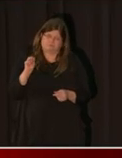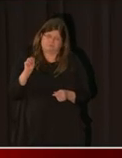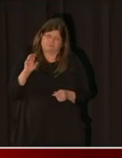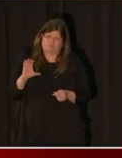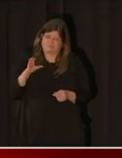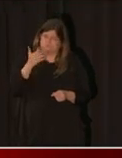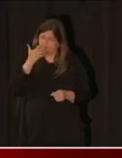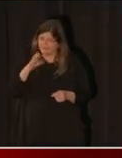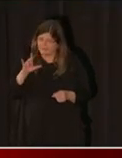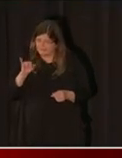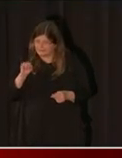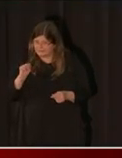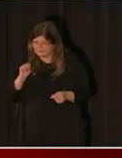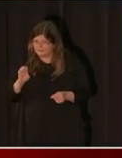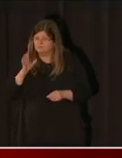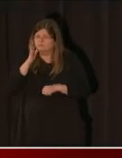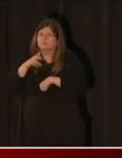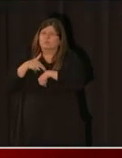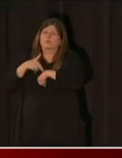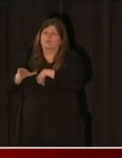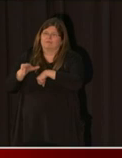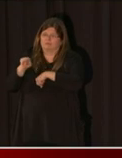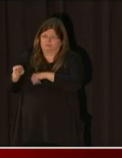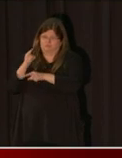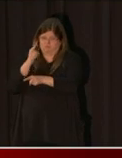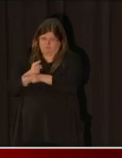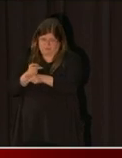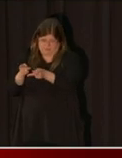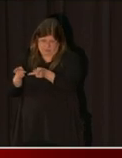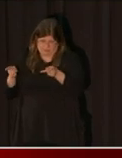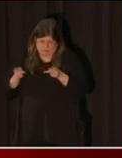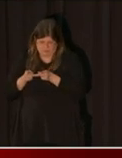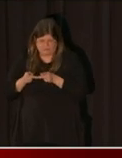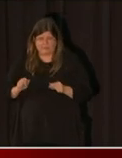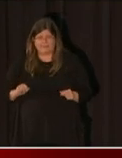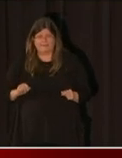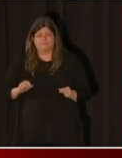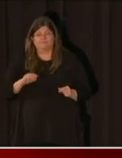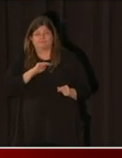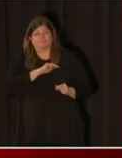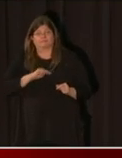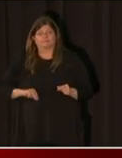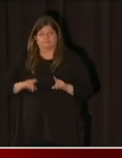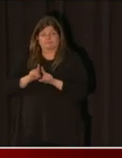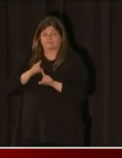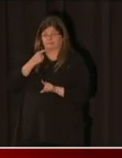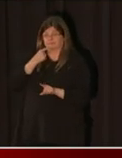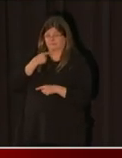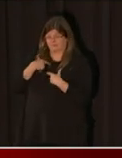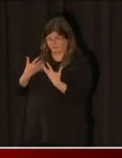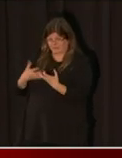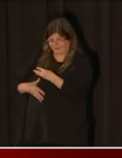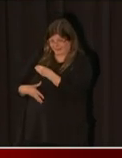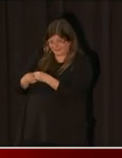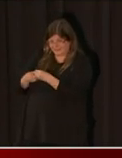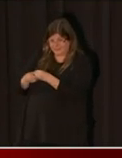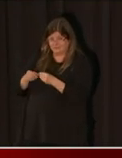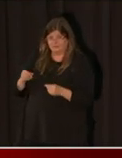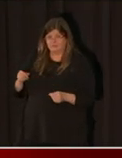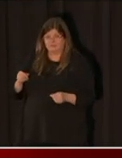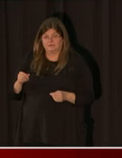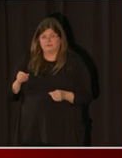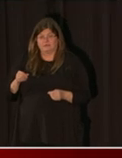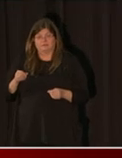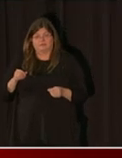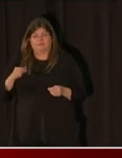referred to the appropriate places. And I also want to say, just kind of 30,000-foot answer